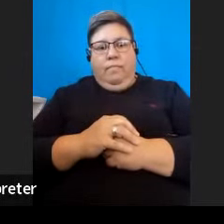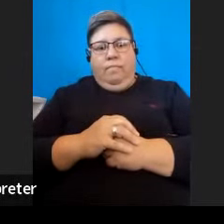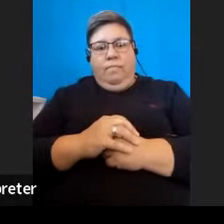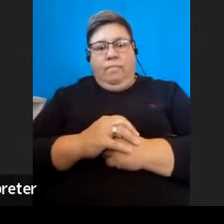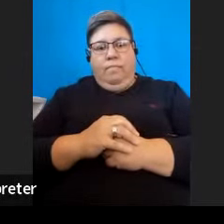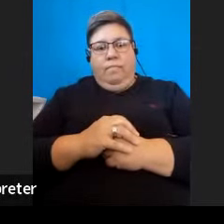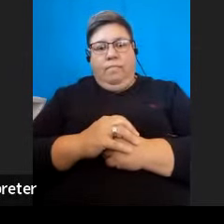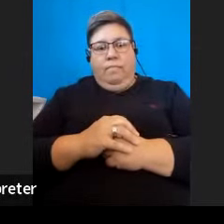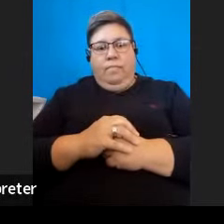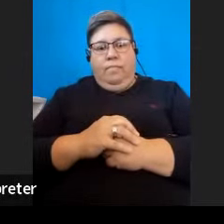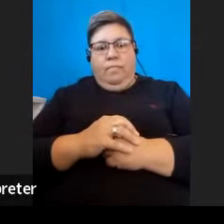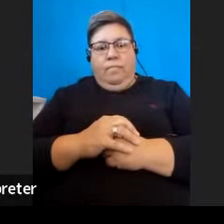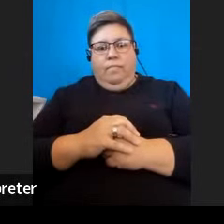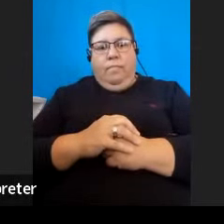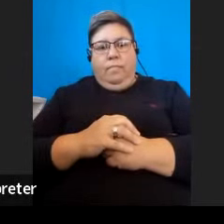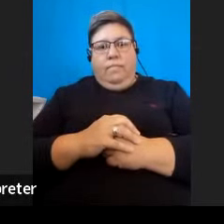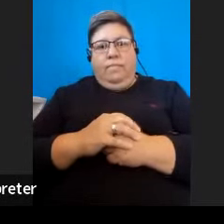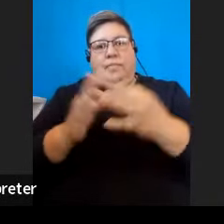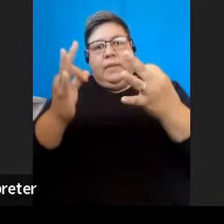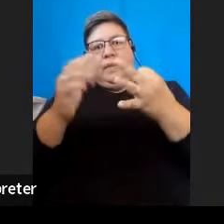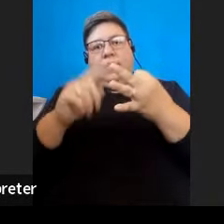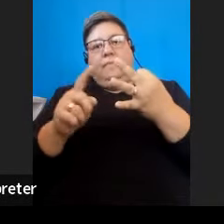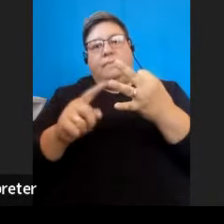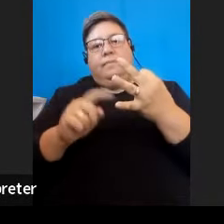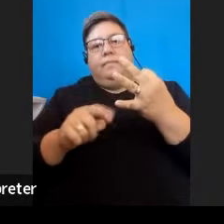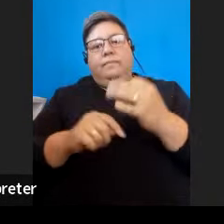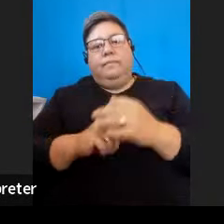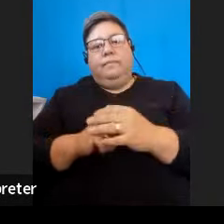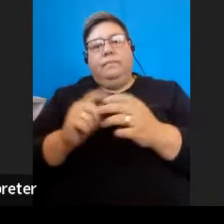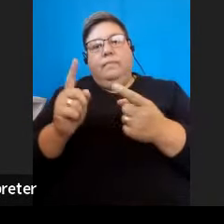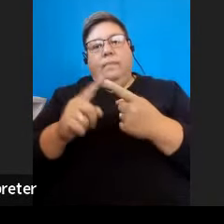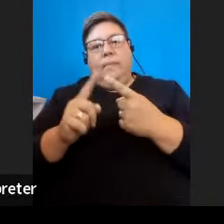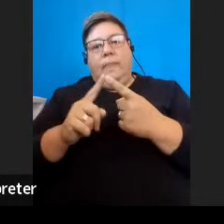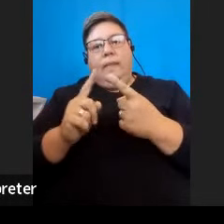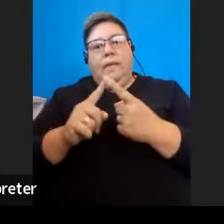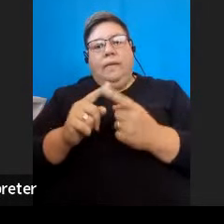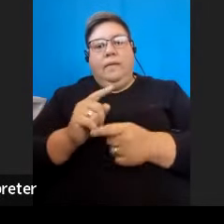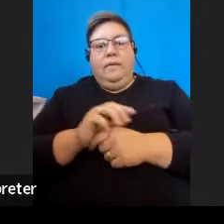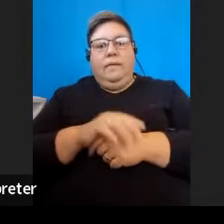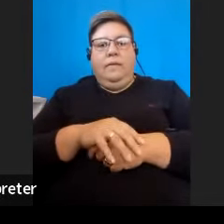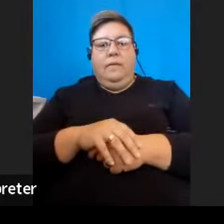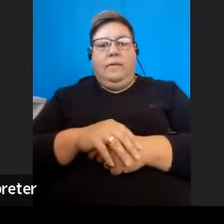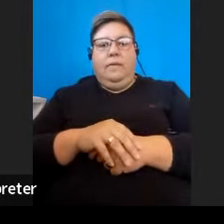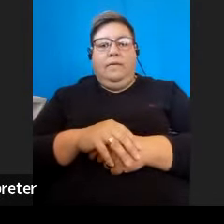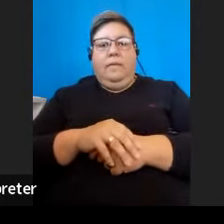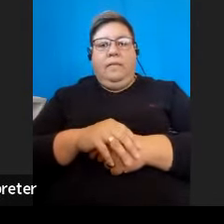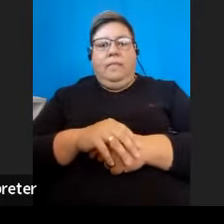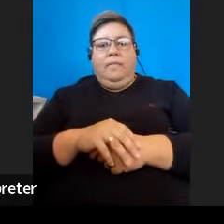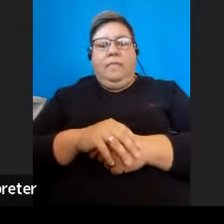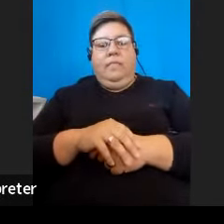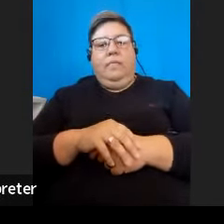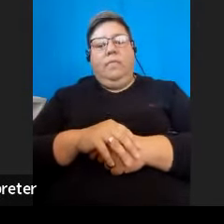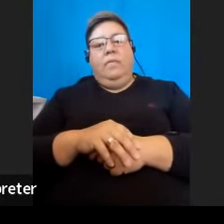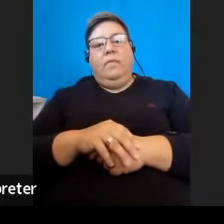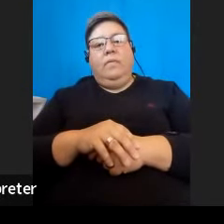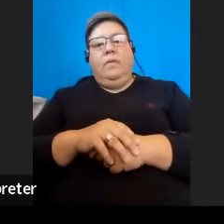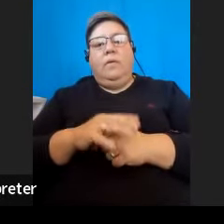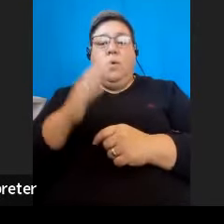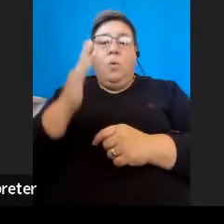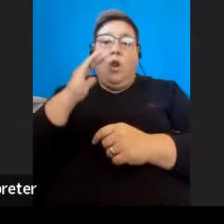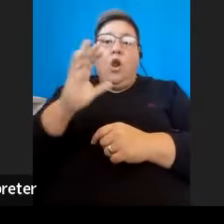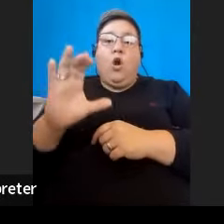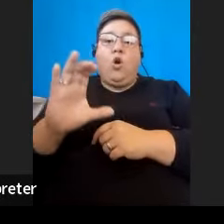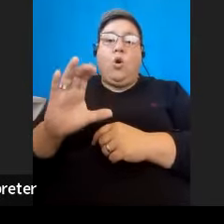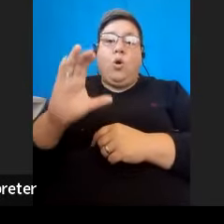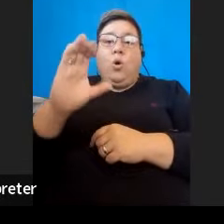three issues. The first issue is with regards to compliance record. He says, it will seem that